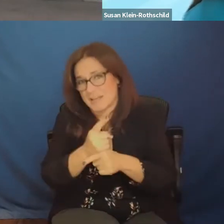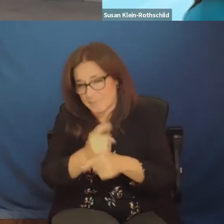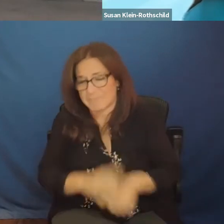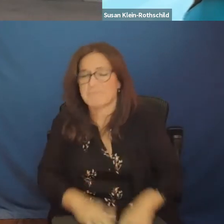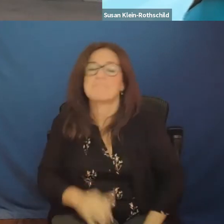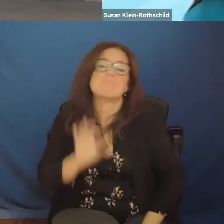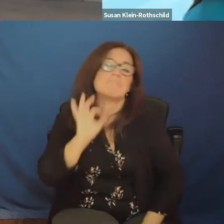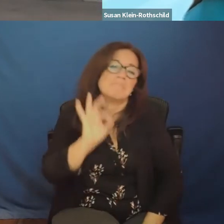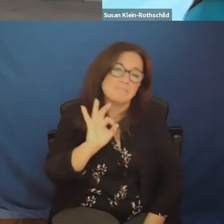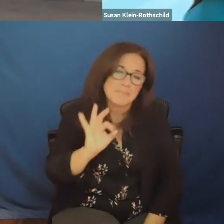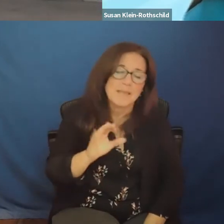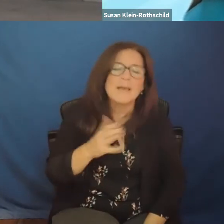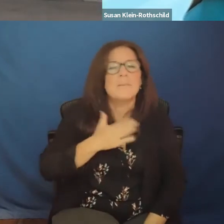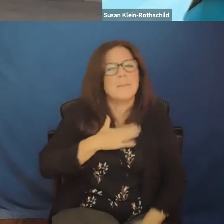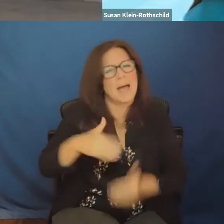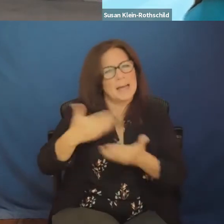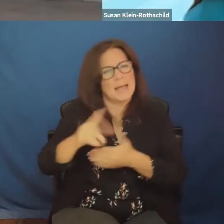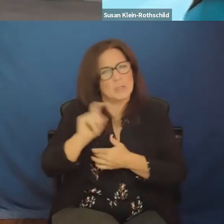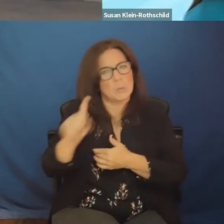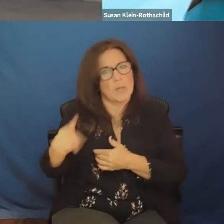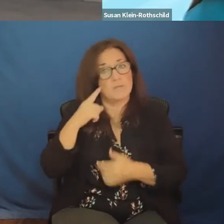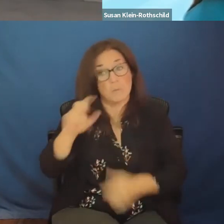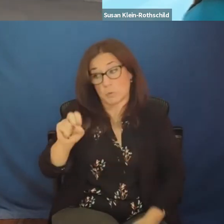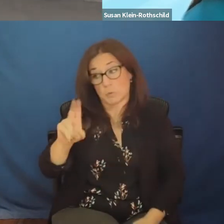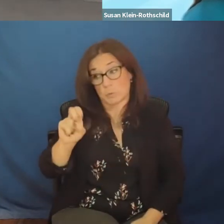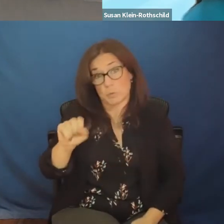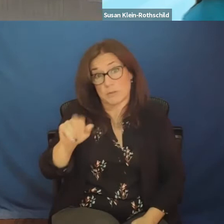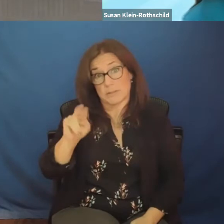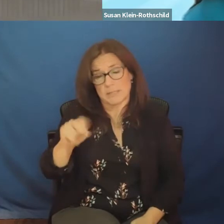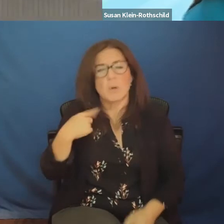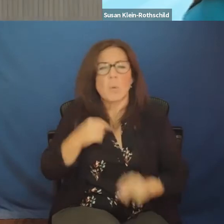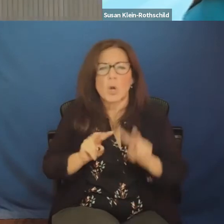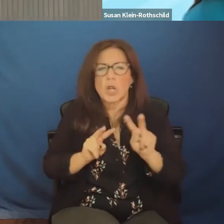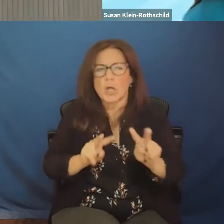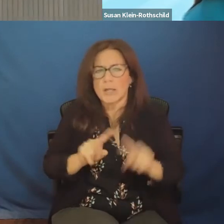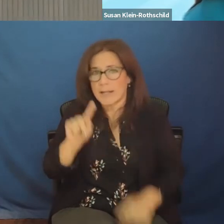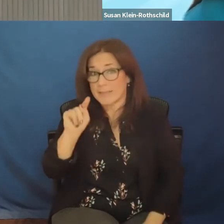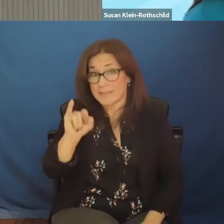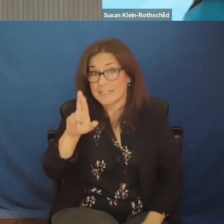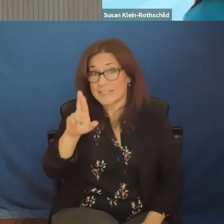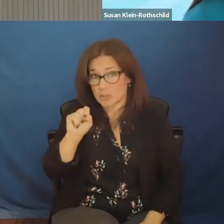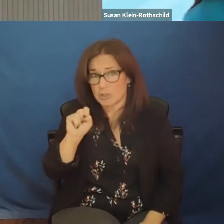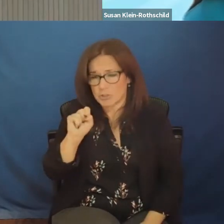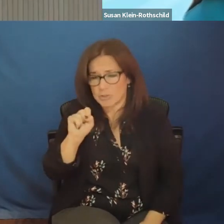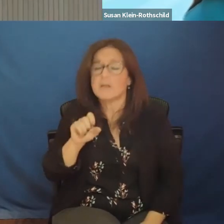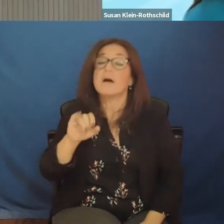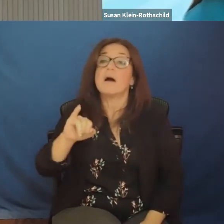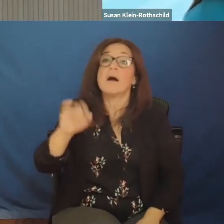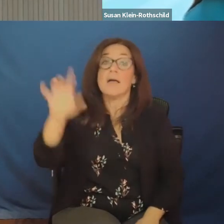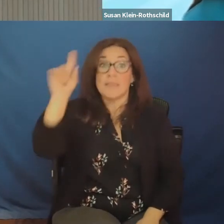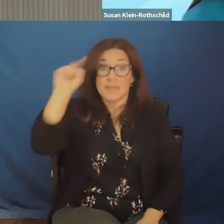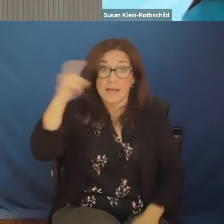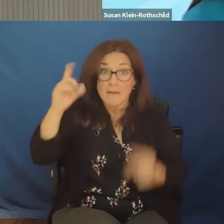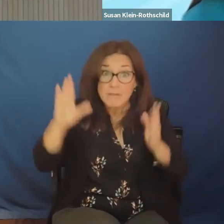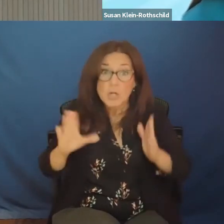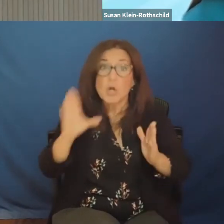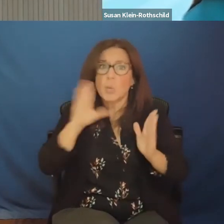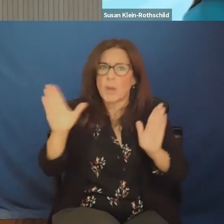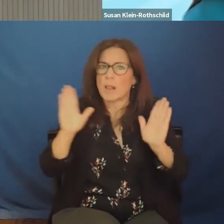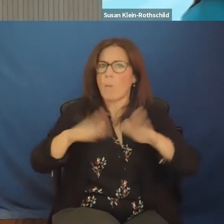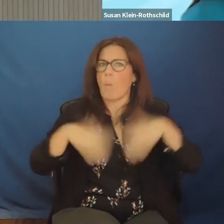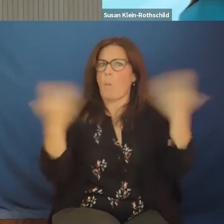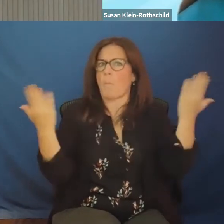Susan. So as we're looking at the tiers, so the governor's going to be lifting the tier system in June 15th, right? Is that happening or is that a